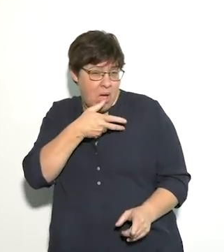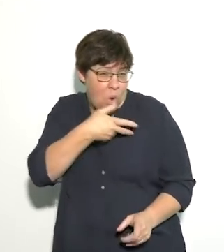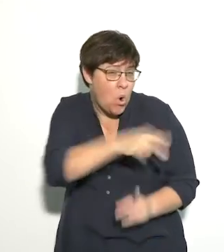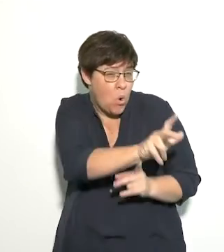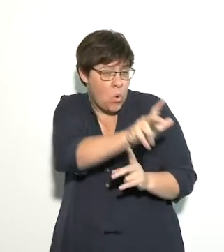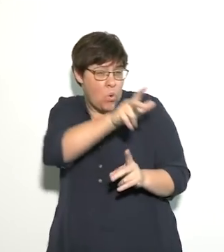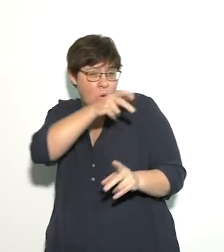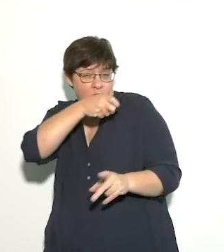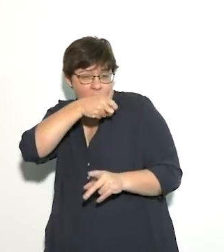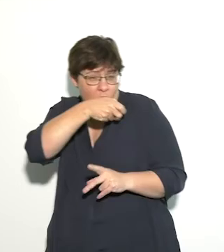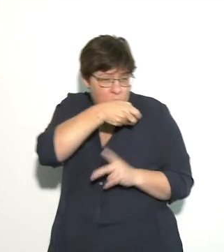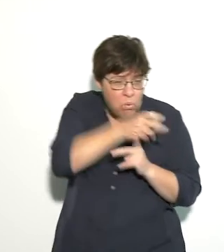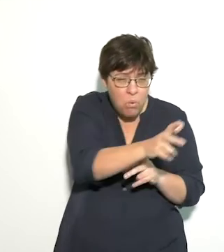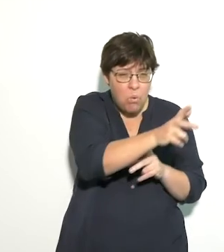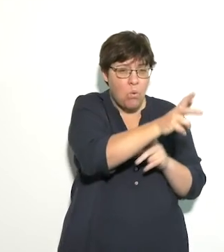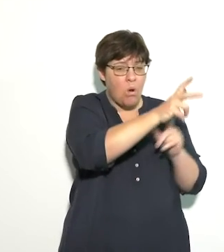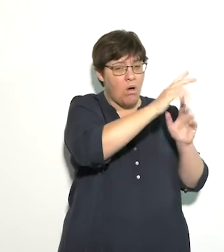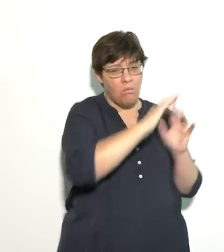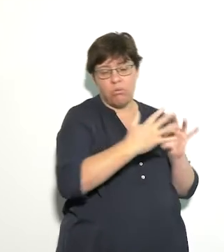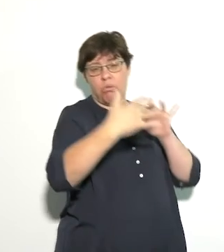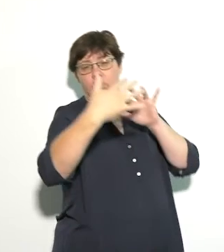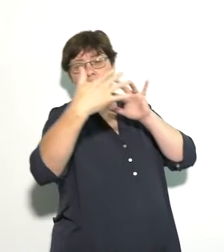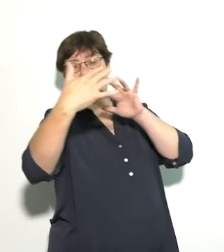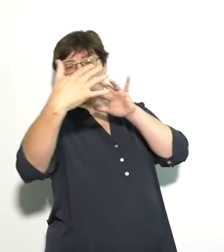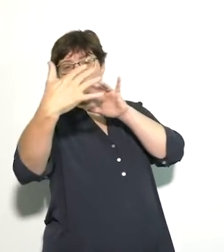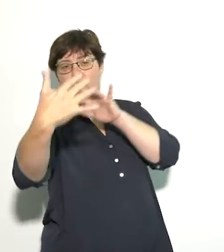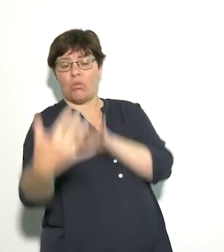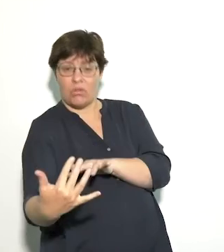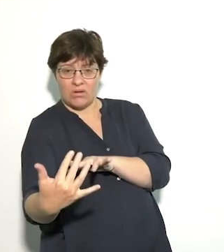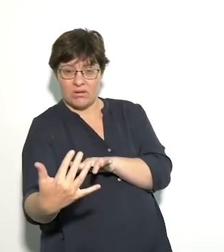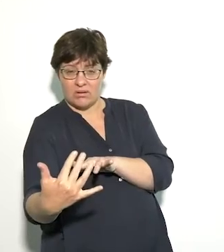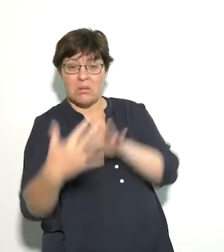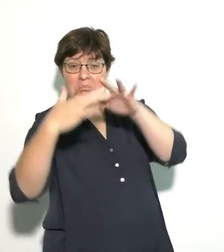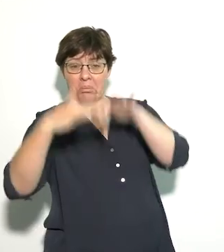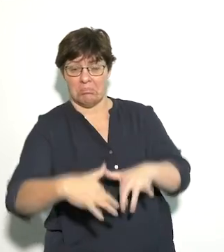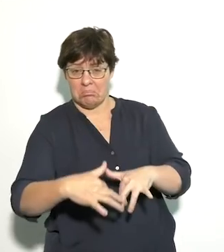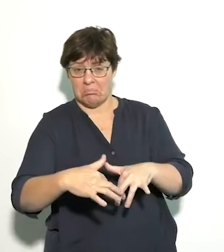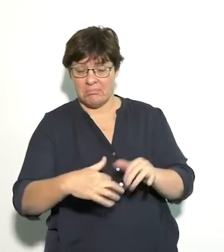huffed and he puffed. And guess what? He actually blew the house down.